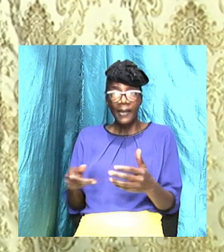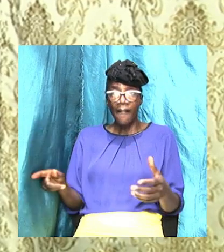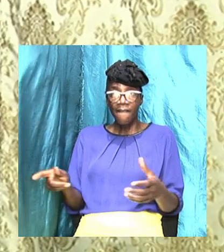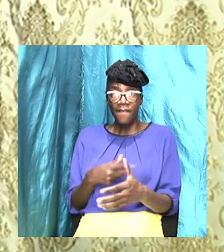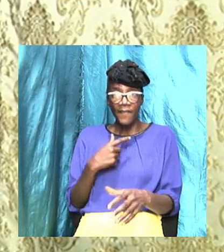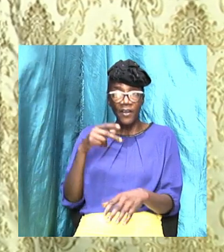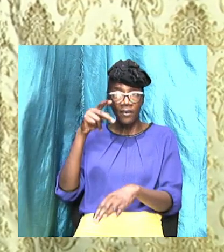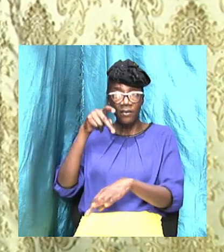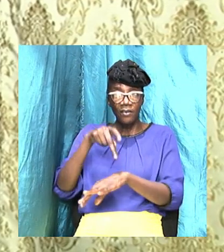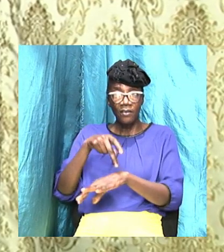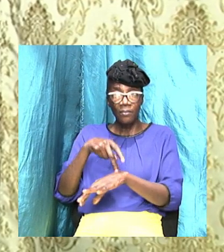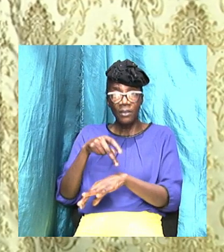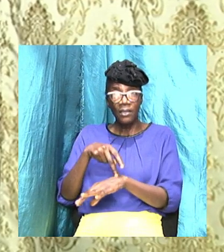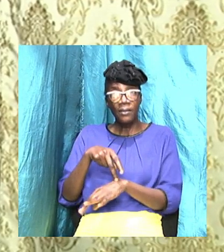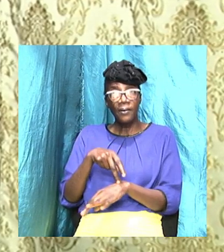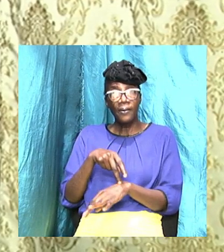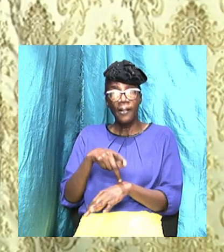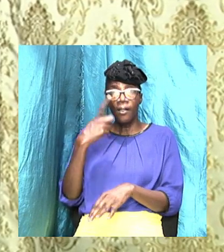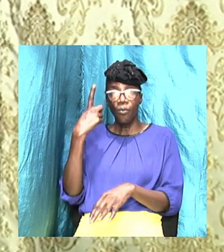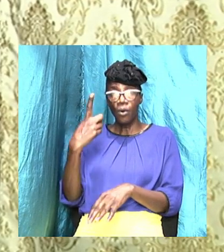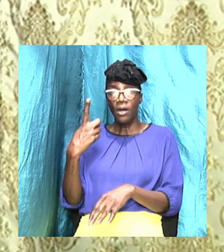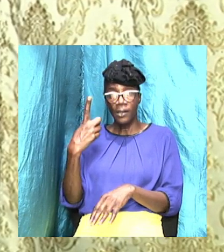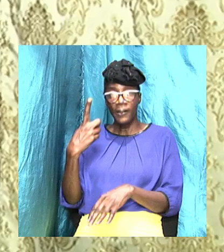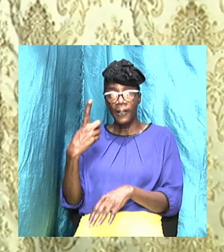Peter 1,